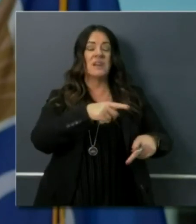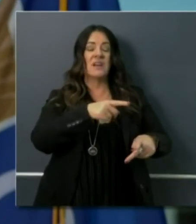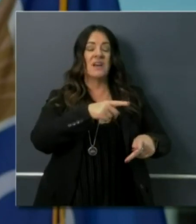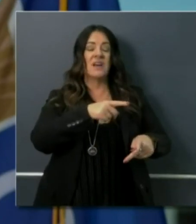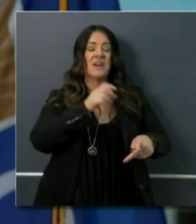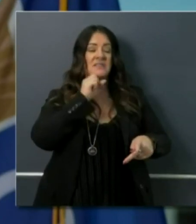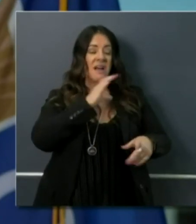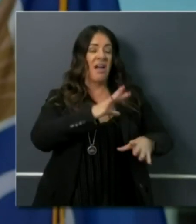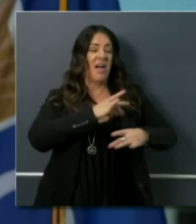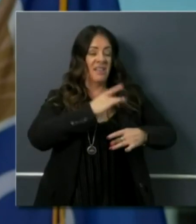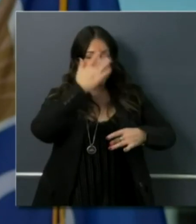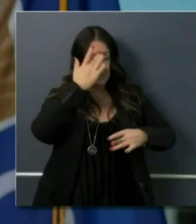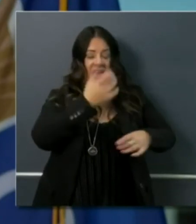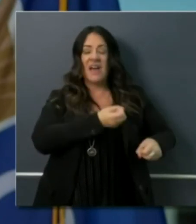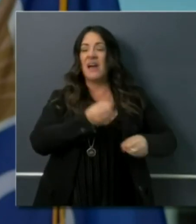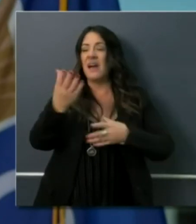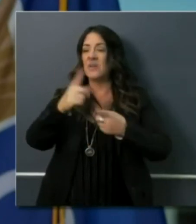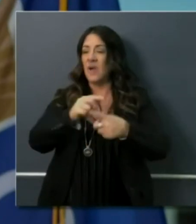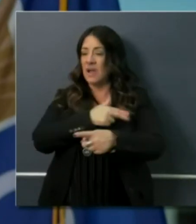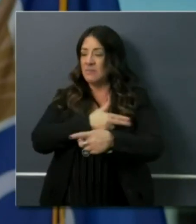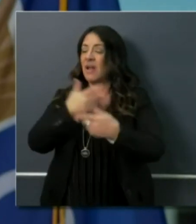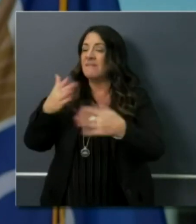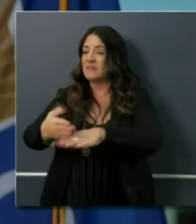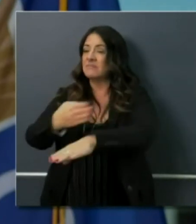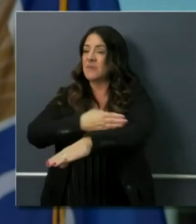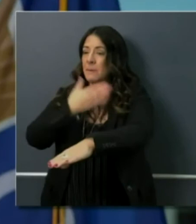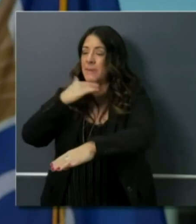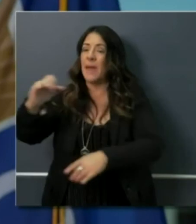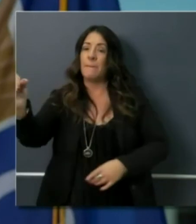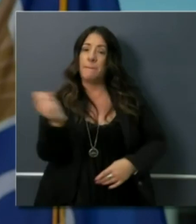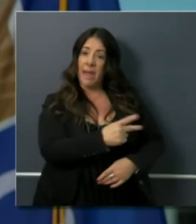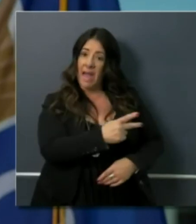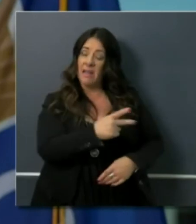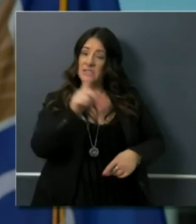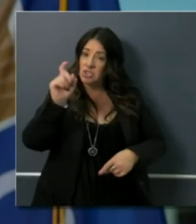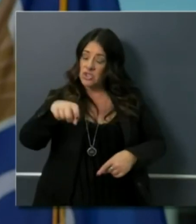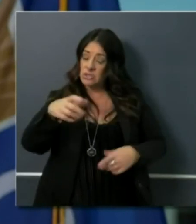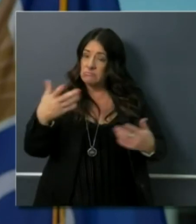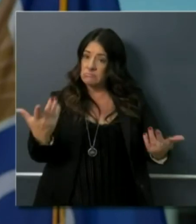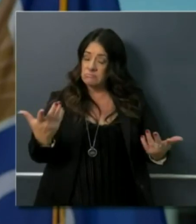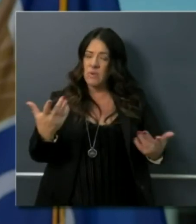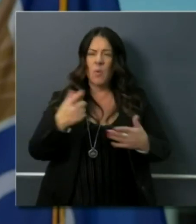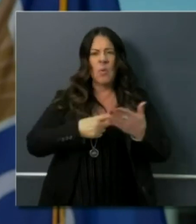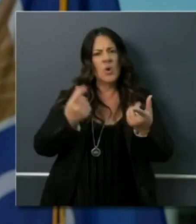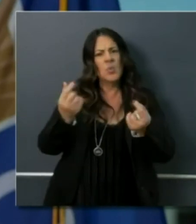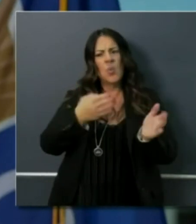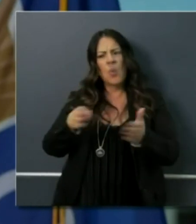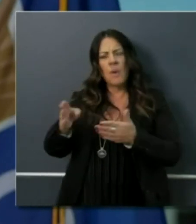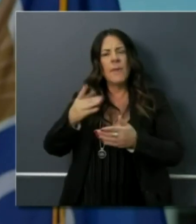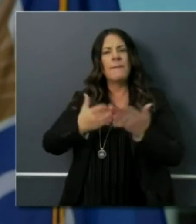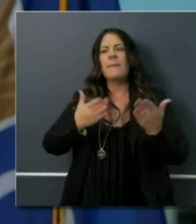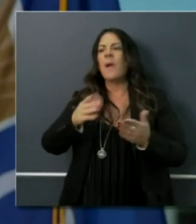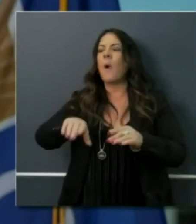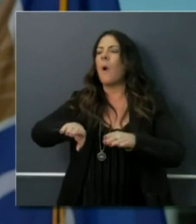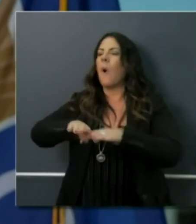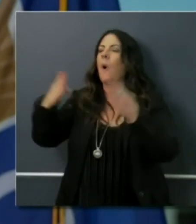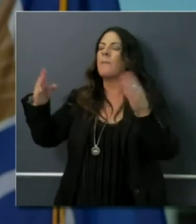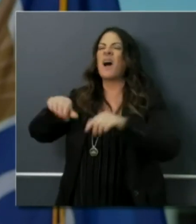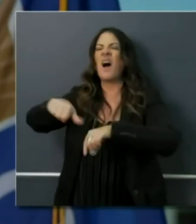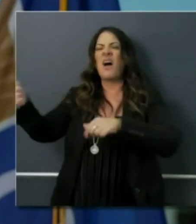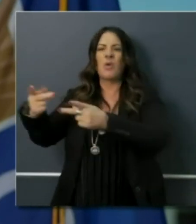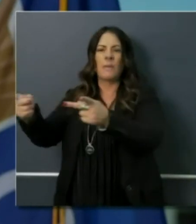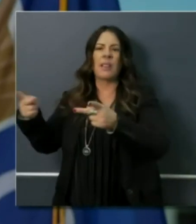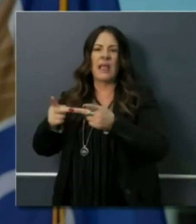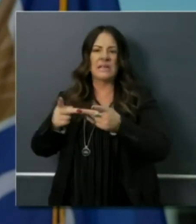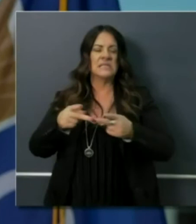free up hospital beds. So can you explain a little bit what your plan is related to what you talked about today to open recovery centers or